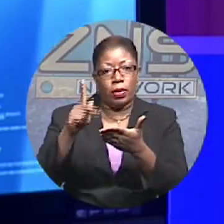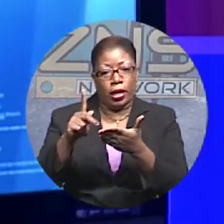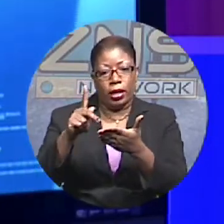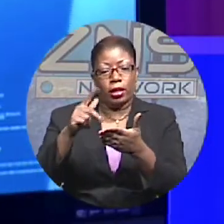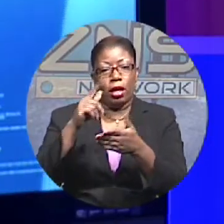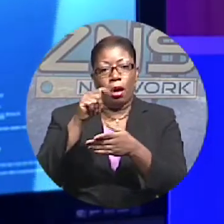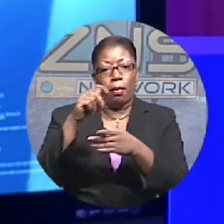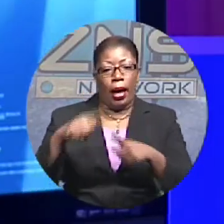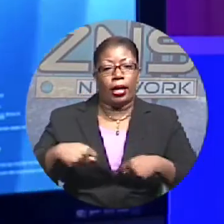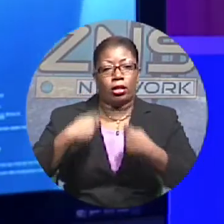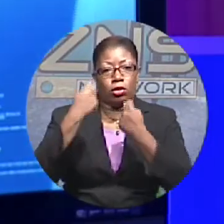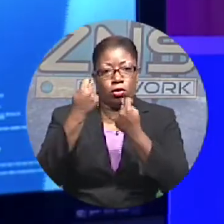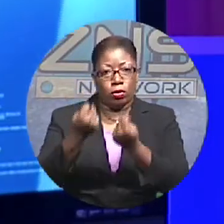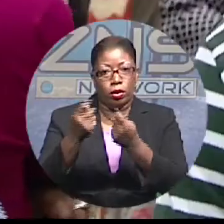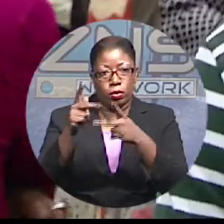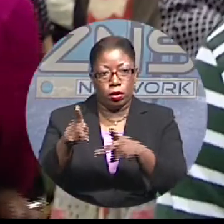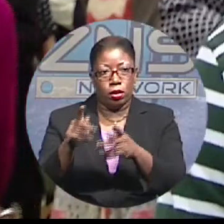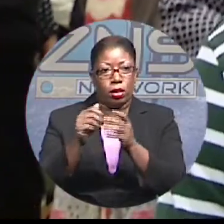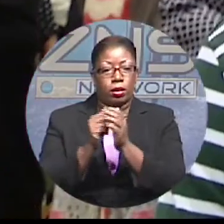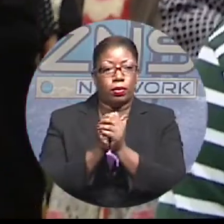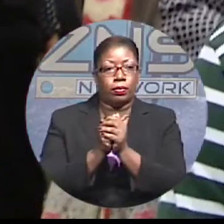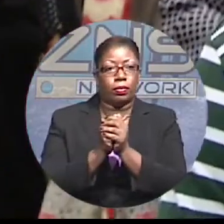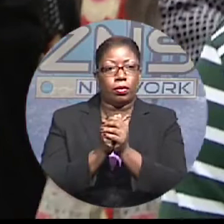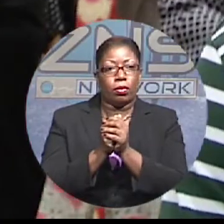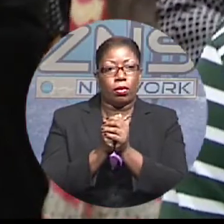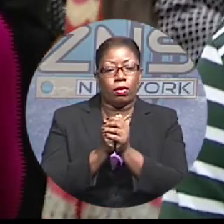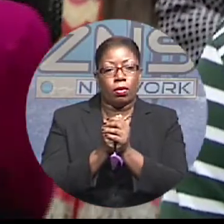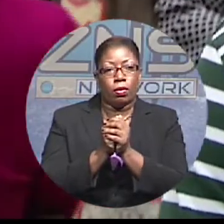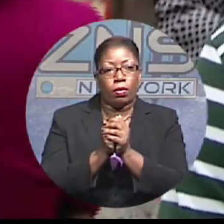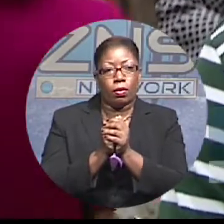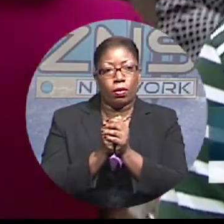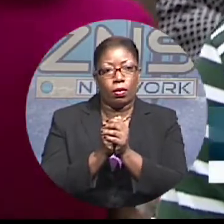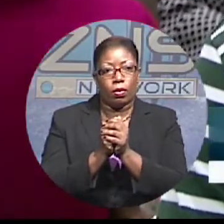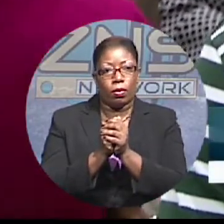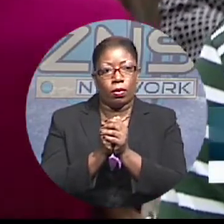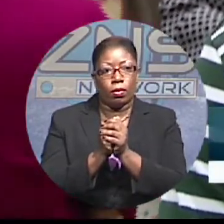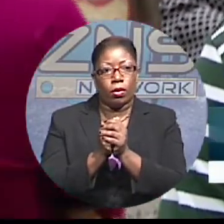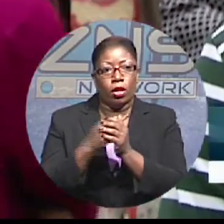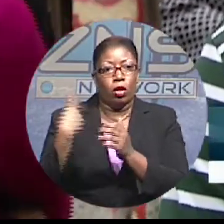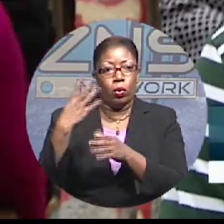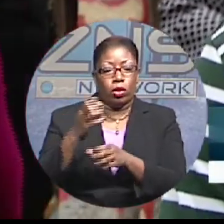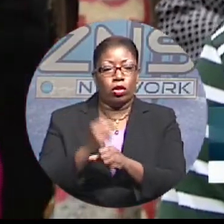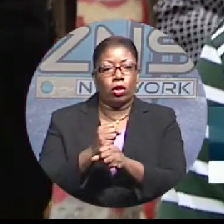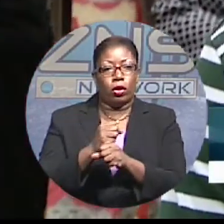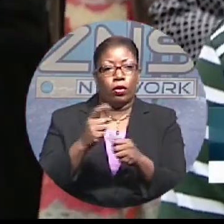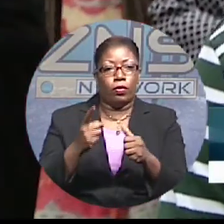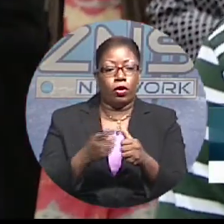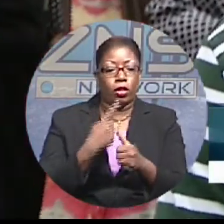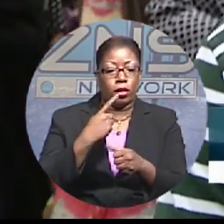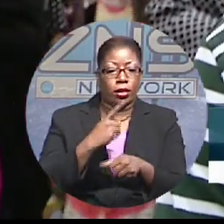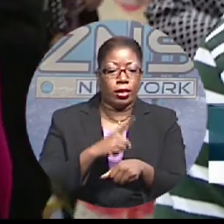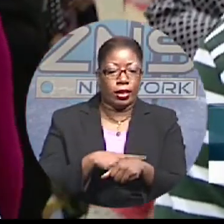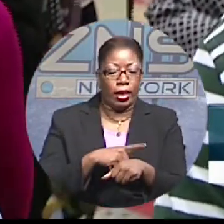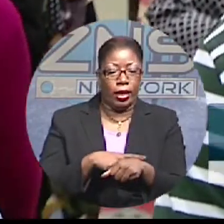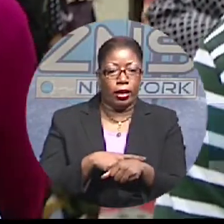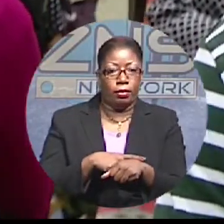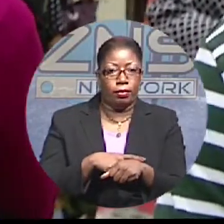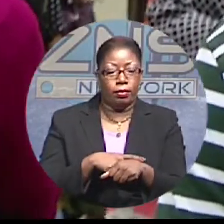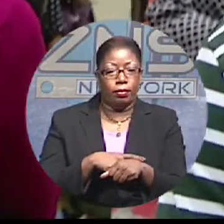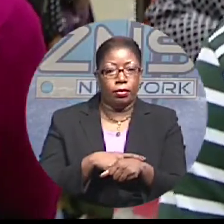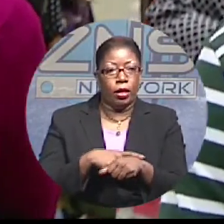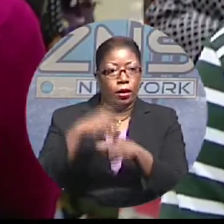contributing territories. We took, for the first time, decisions